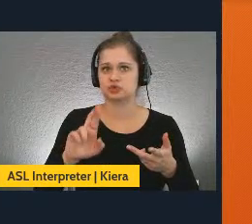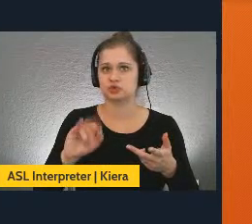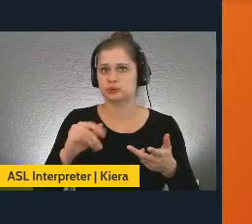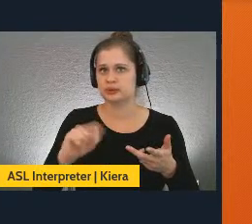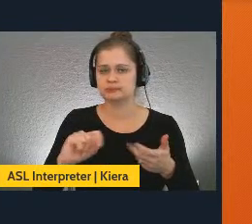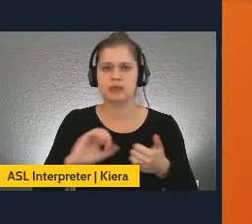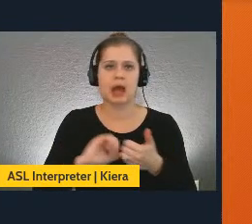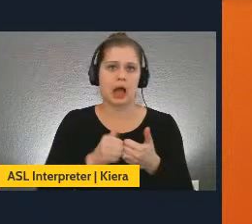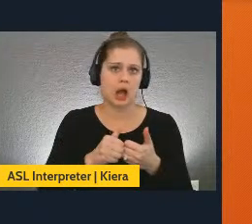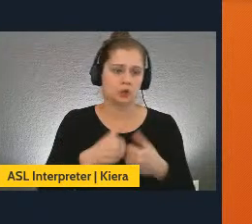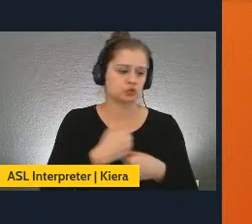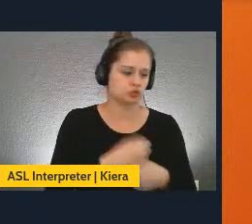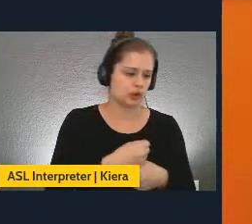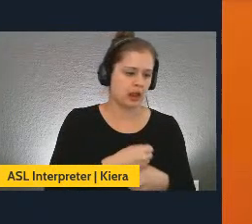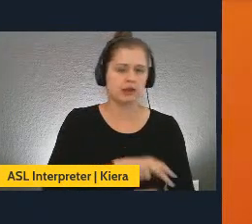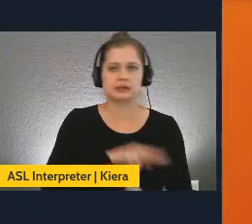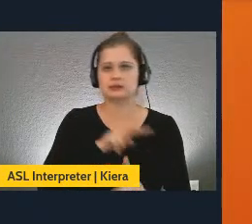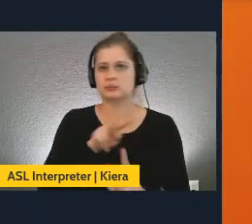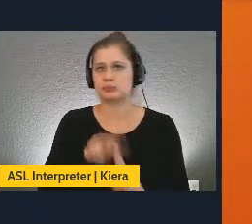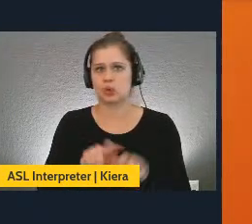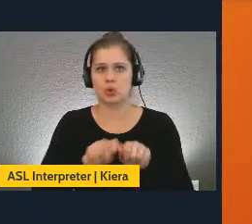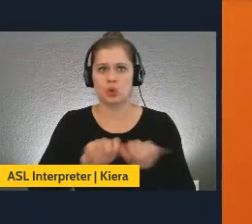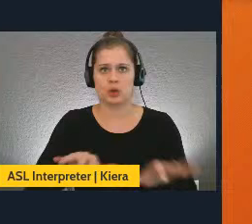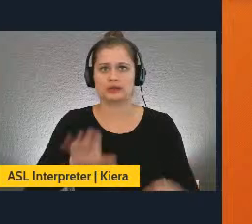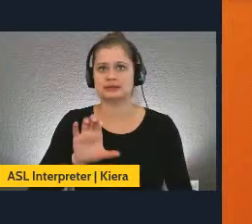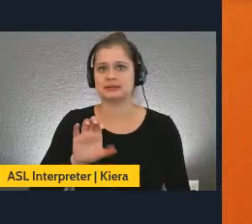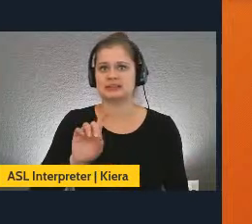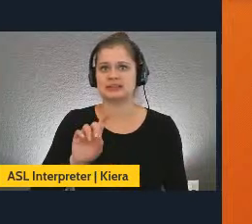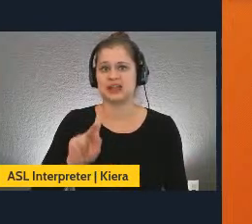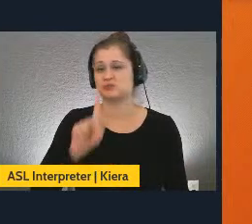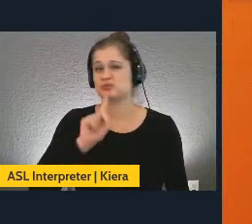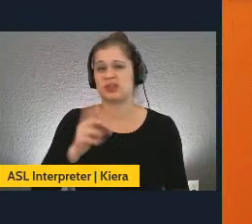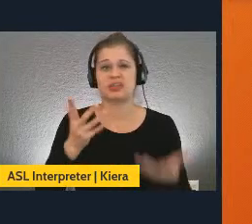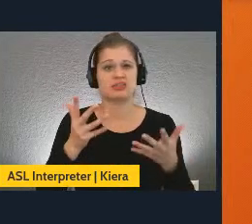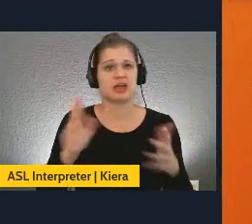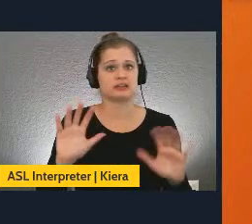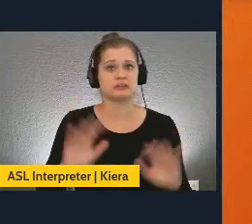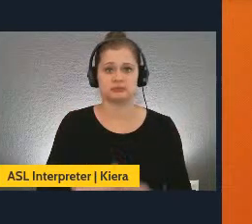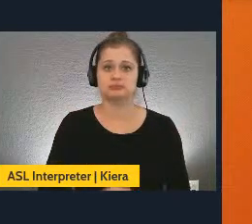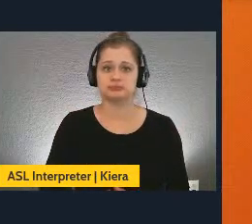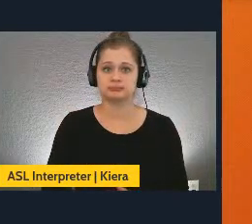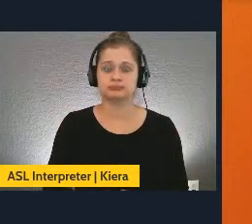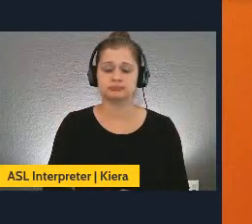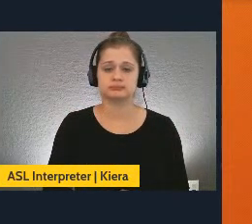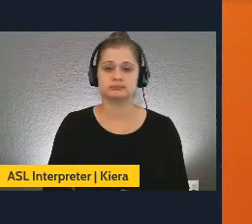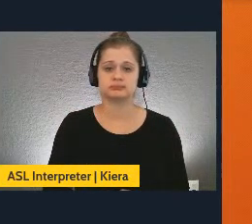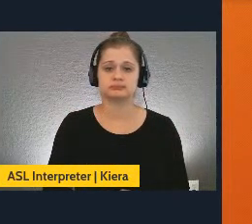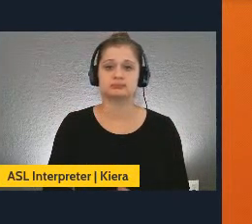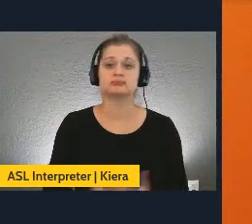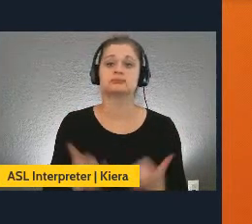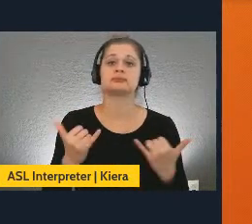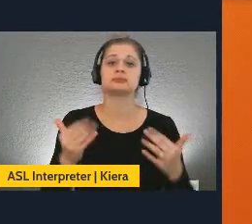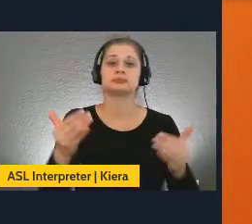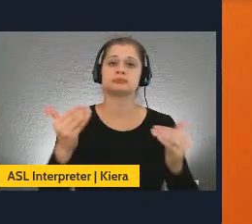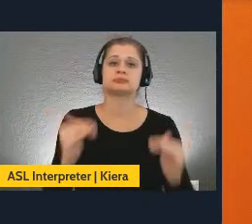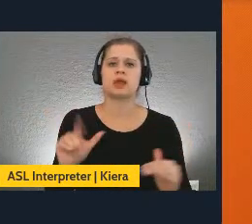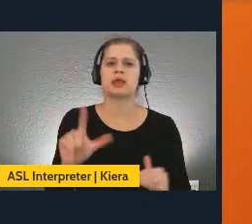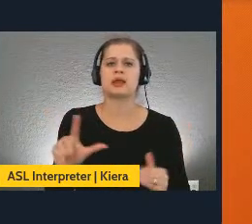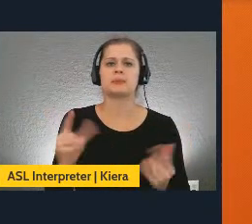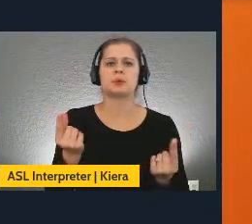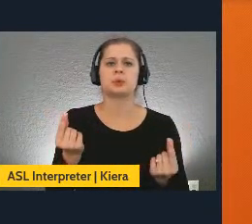deploy CDK app, and that's that. So yeah, not much. So let's start with what the library actually